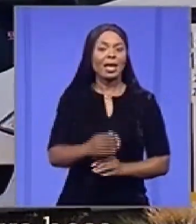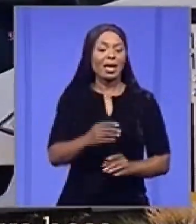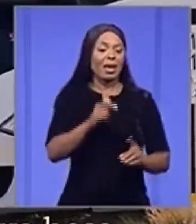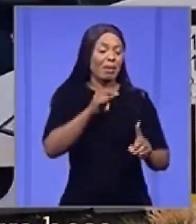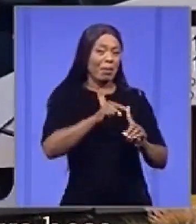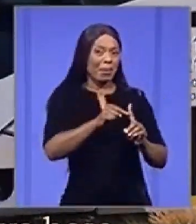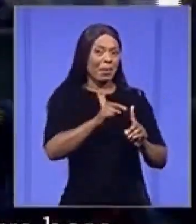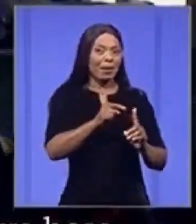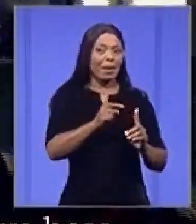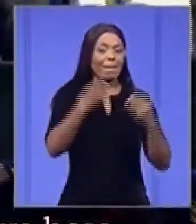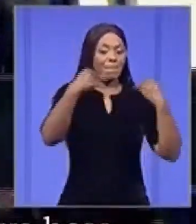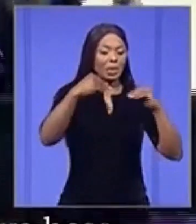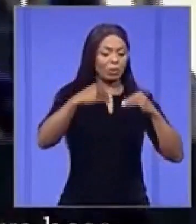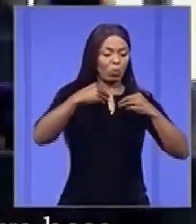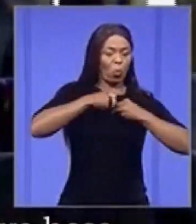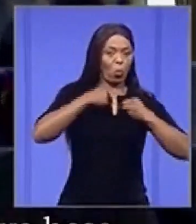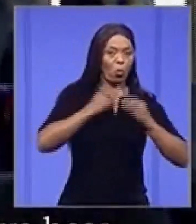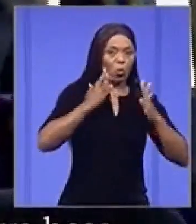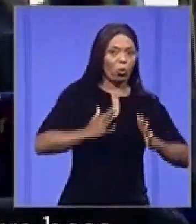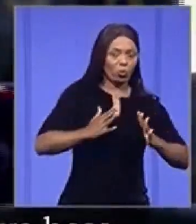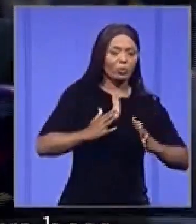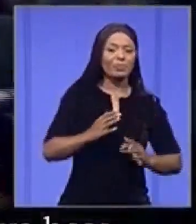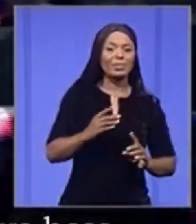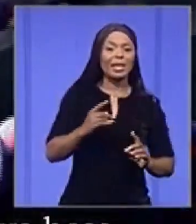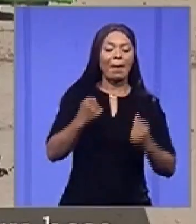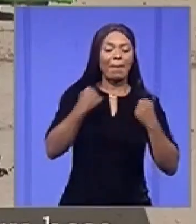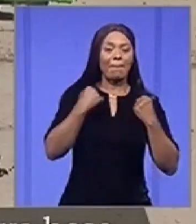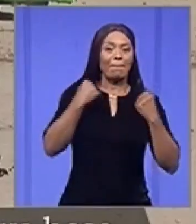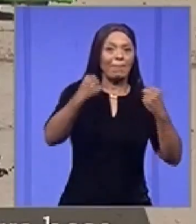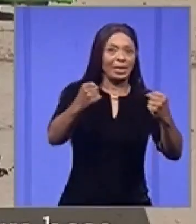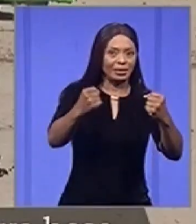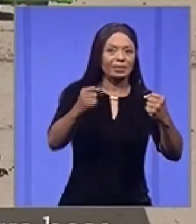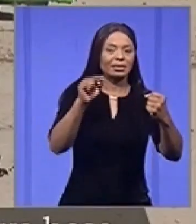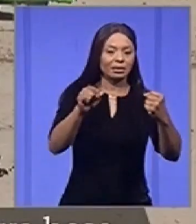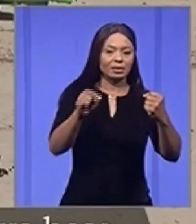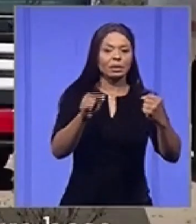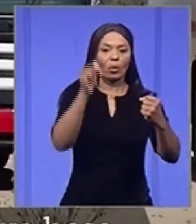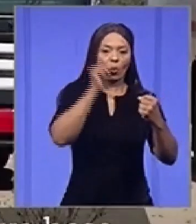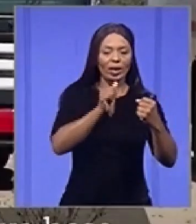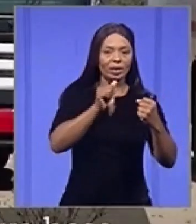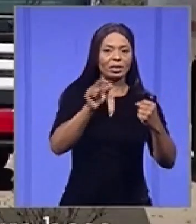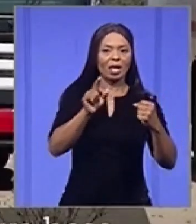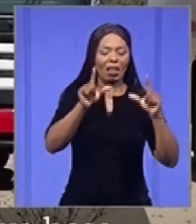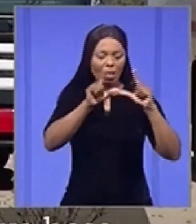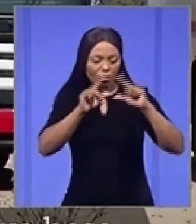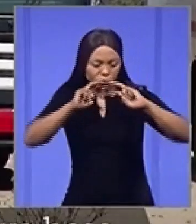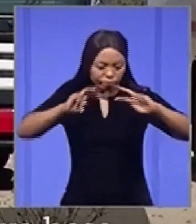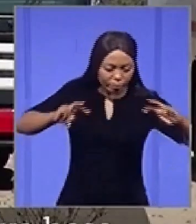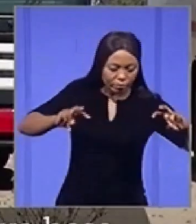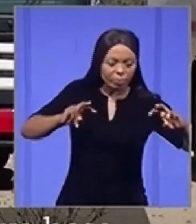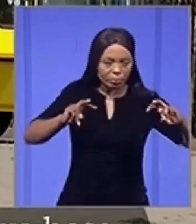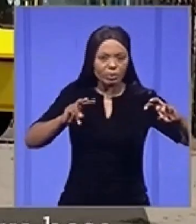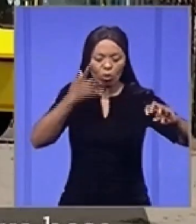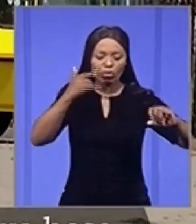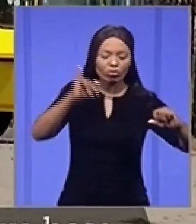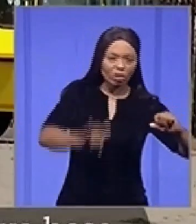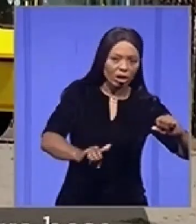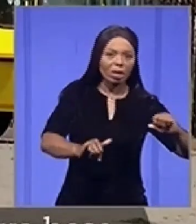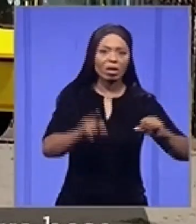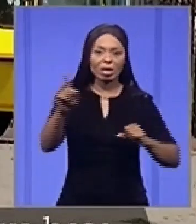ra business o wa maobane bese ena tlile ka yona gone go dirwa ditlhatlhobo tse a se